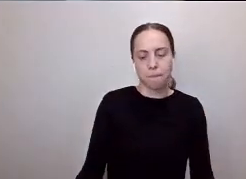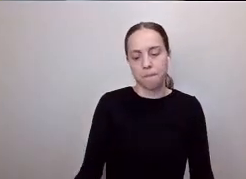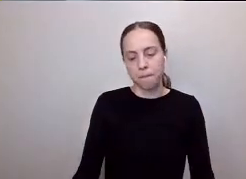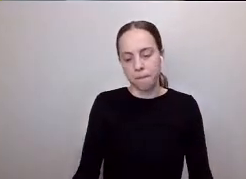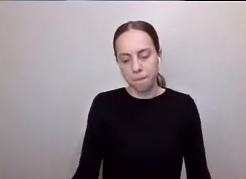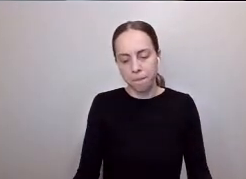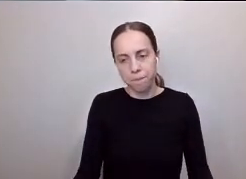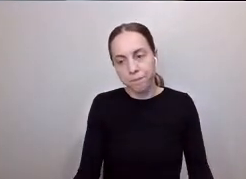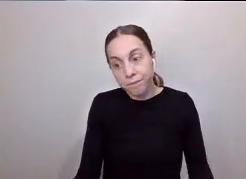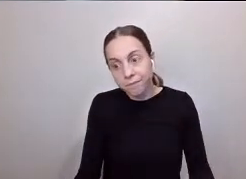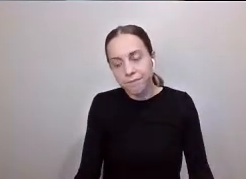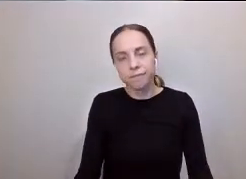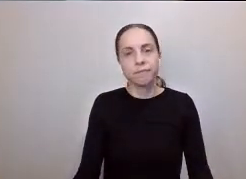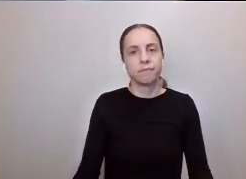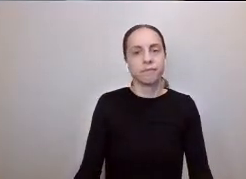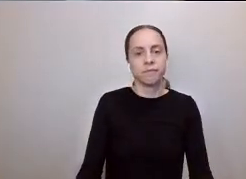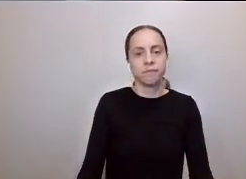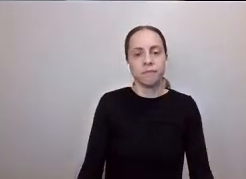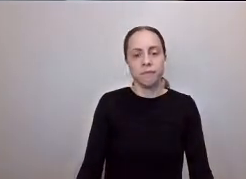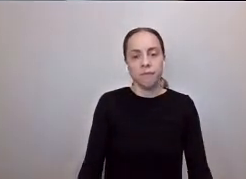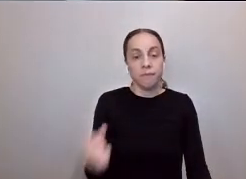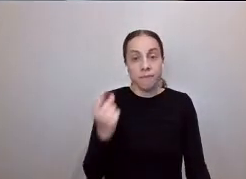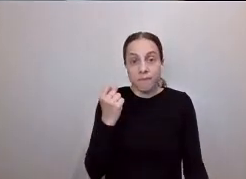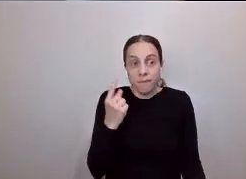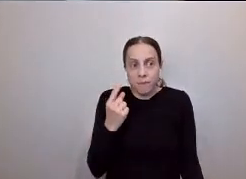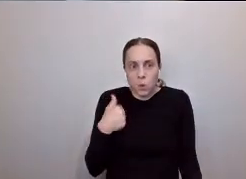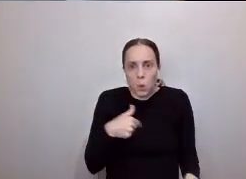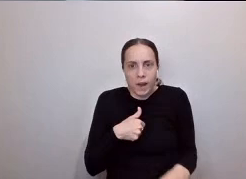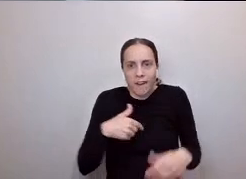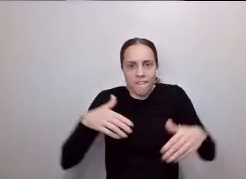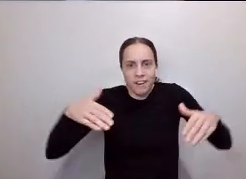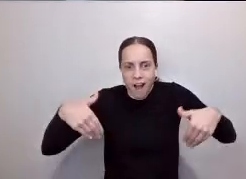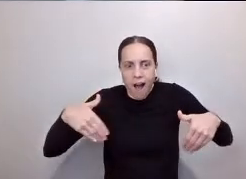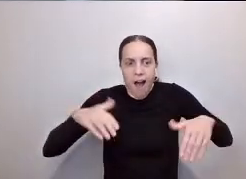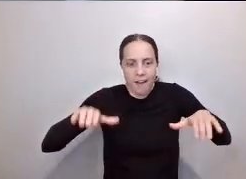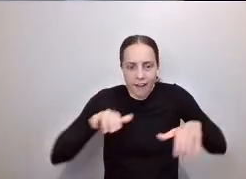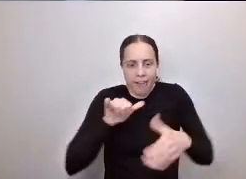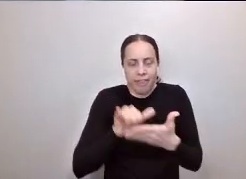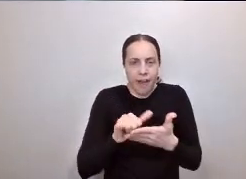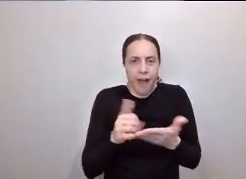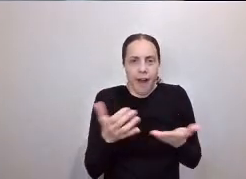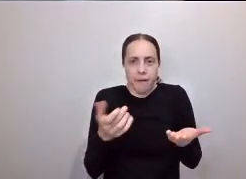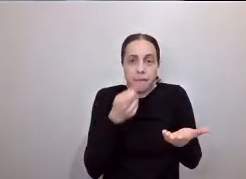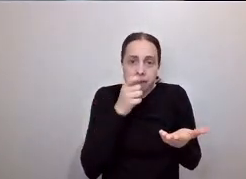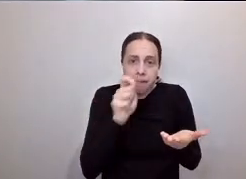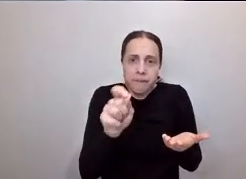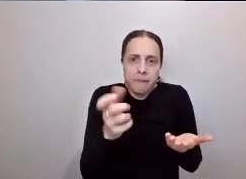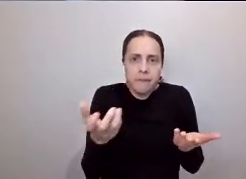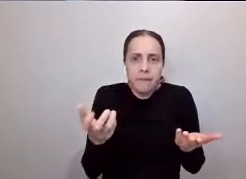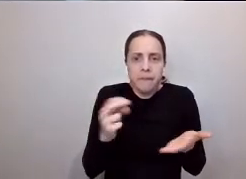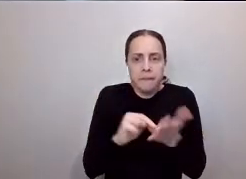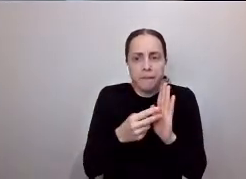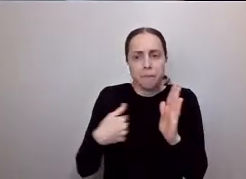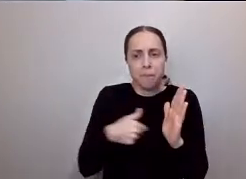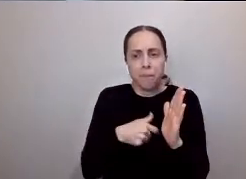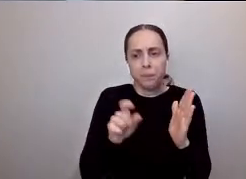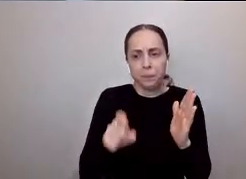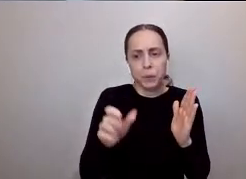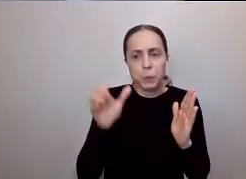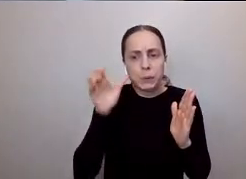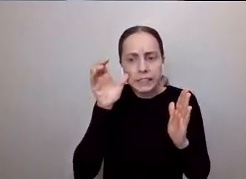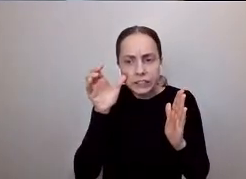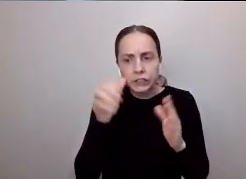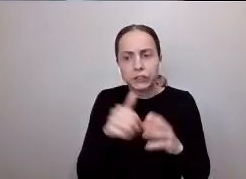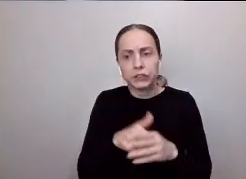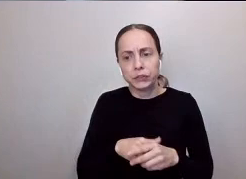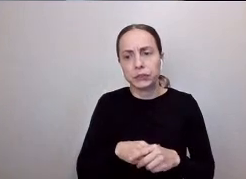is that we have not done that. And so we need to be able to hear from the